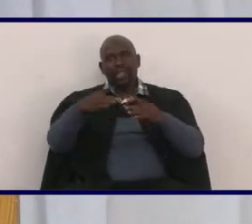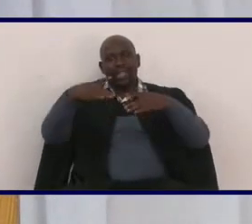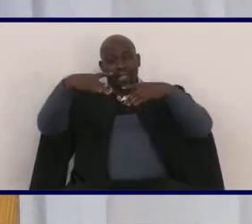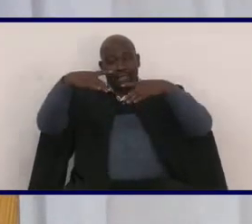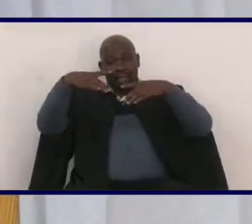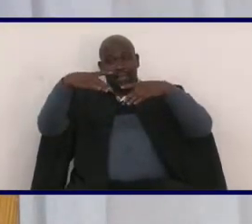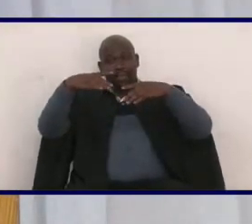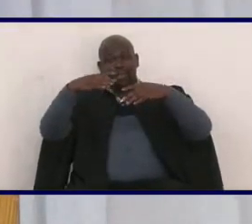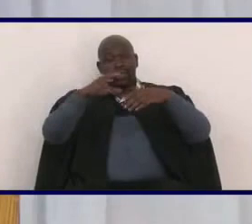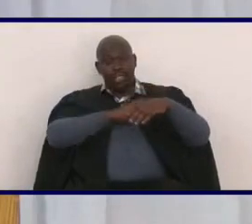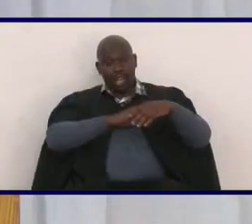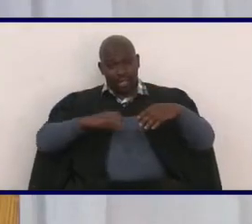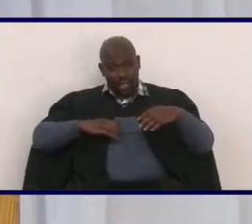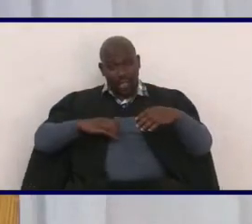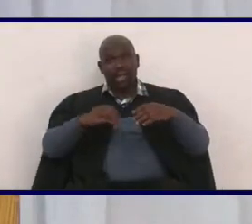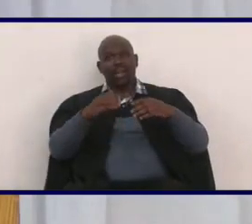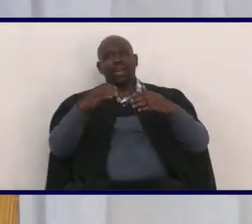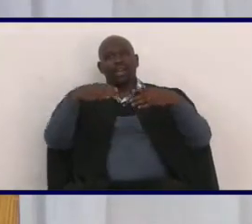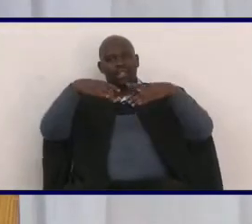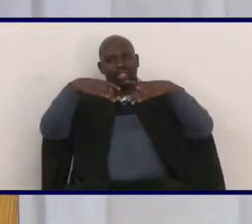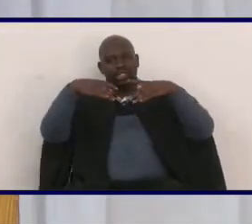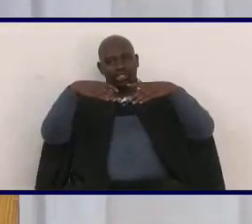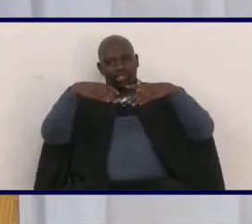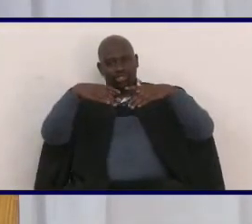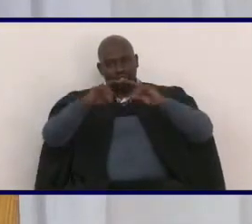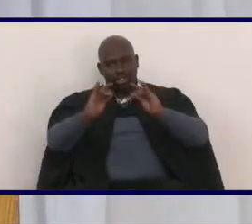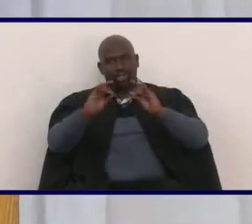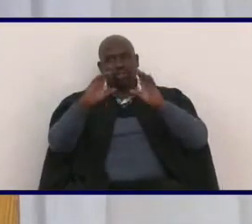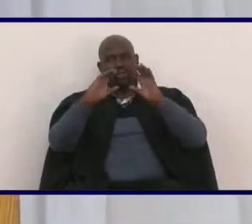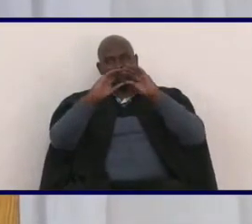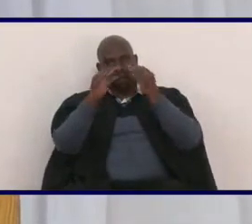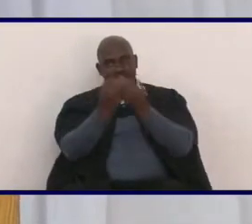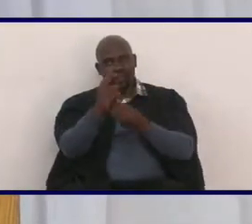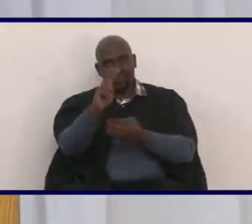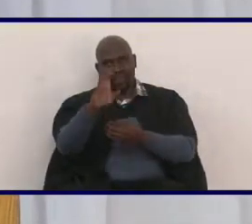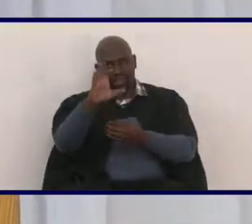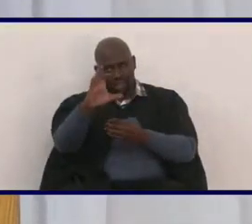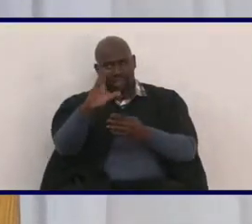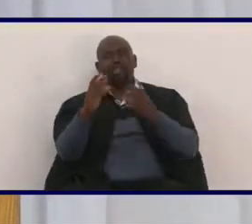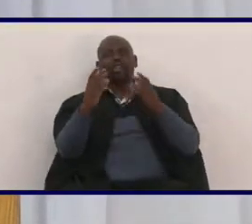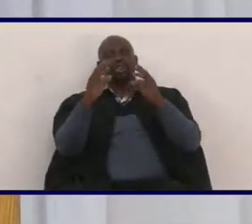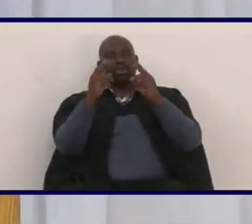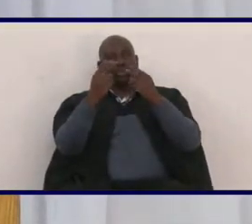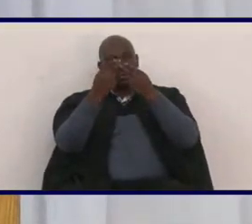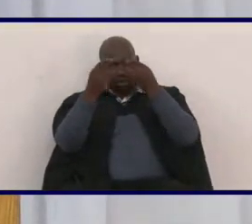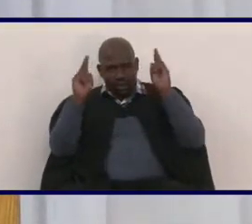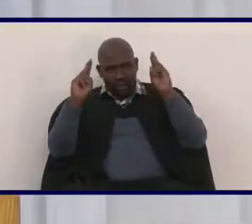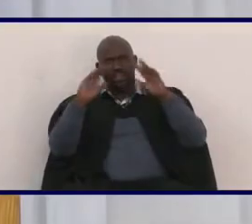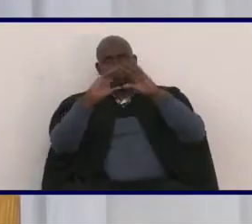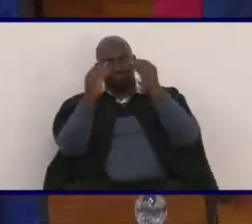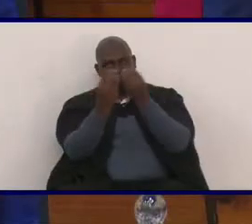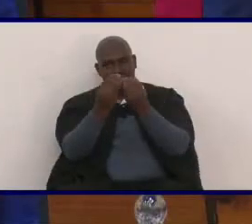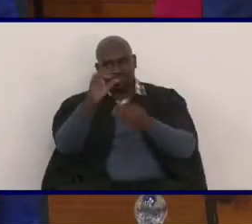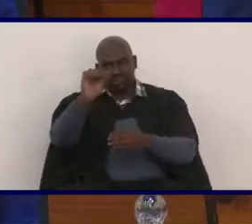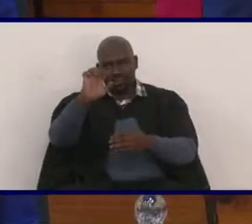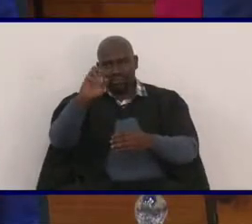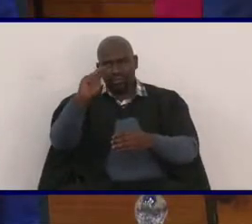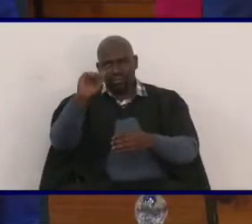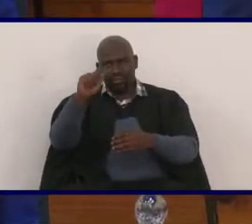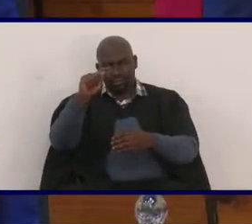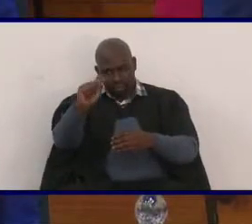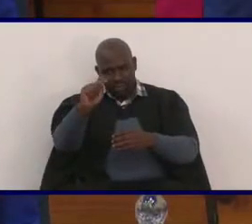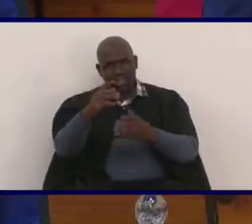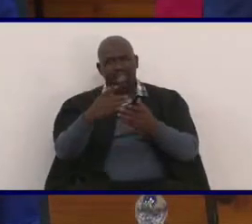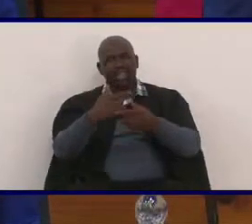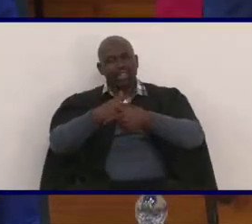our Vice-Chancellor, University Council, Senate, and the entire university community, we are deeply